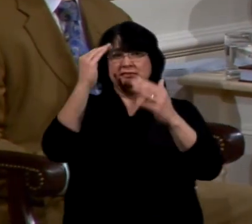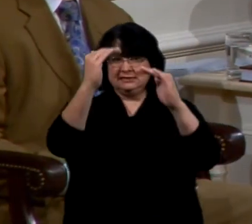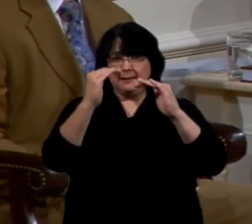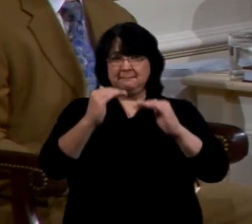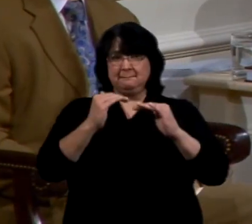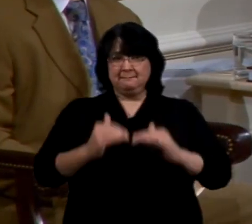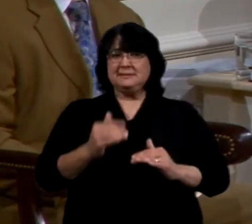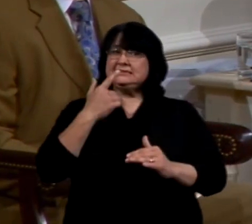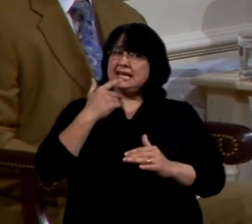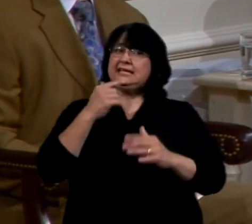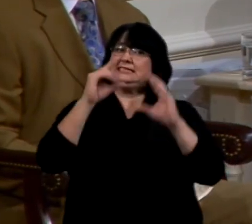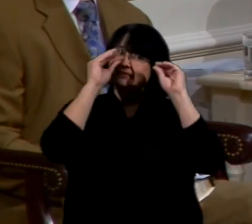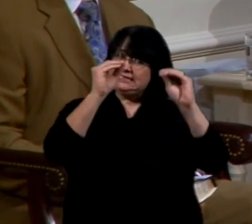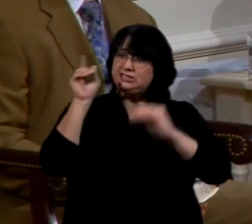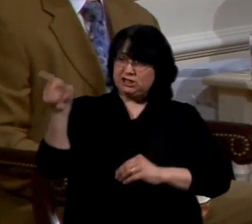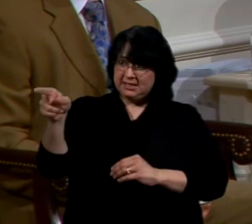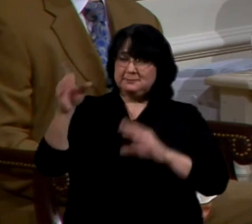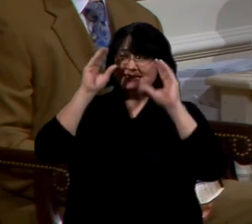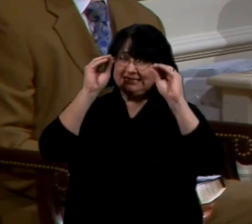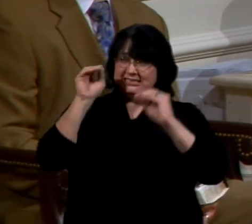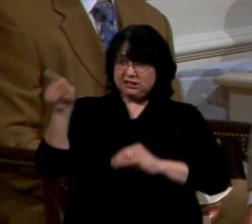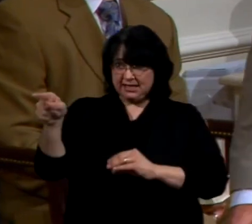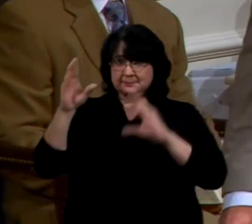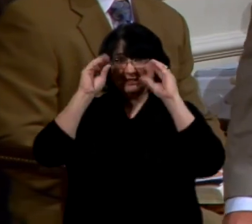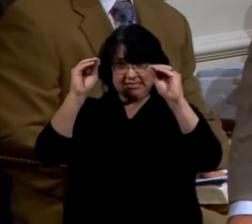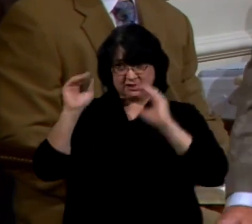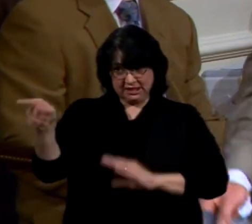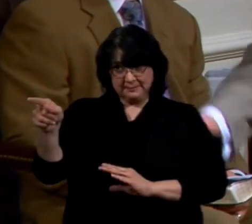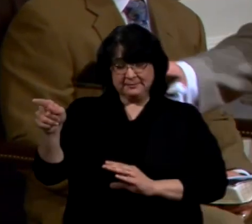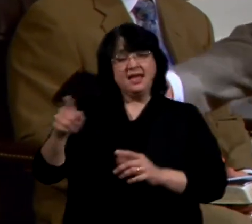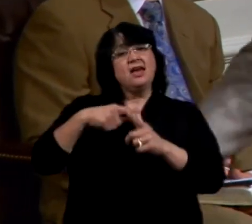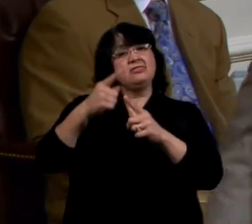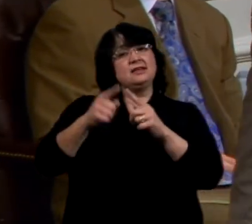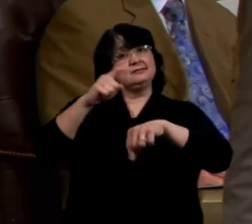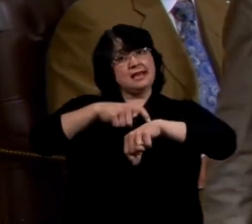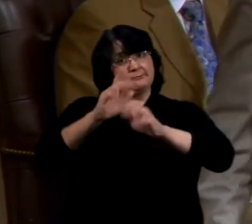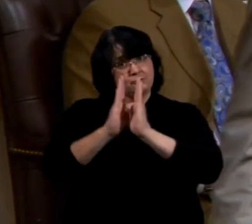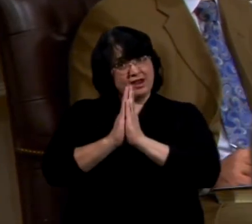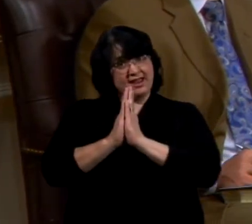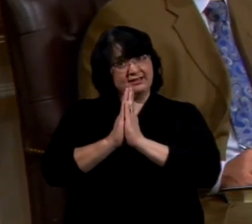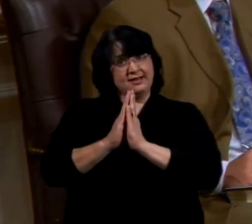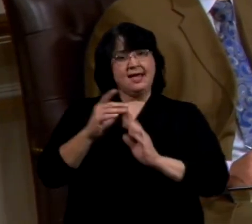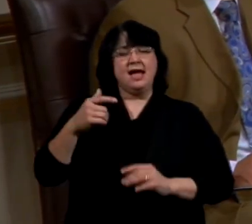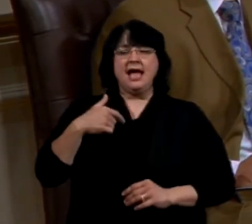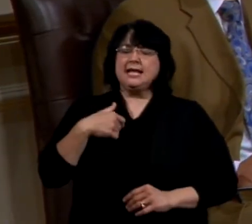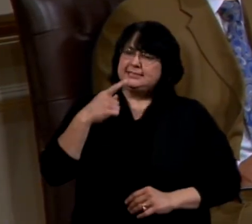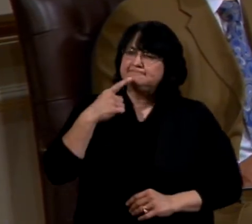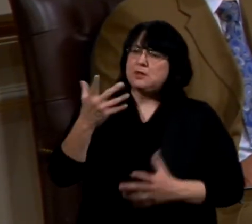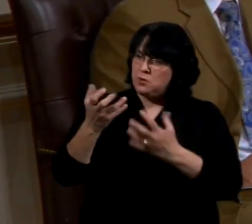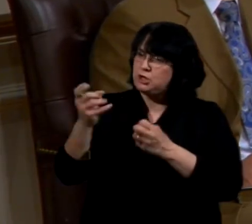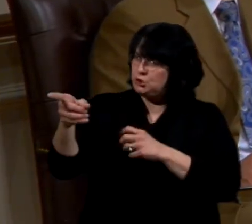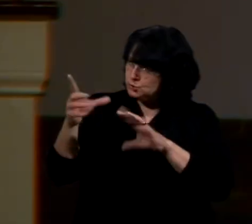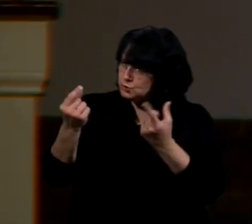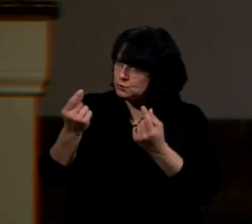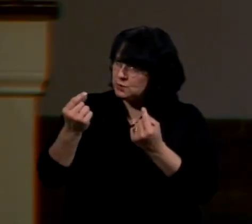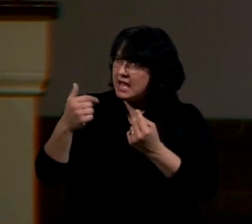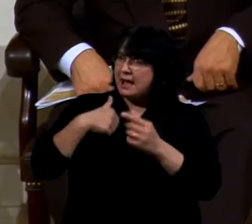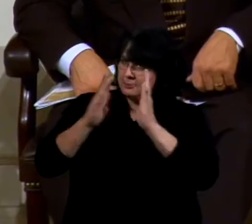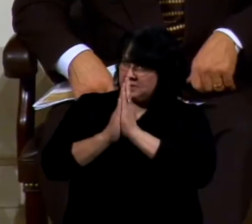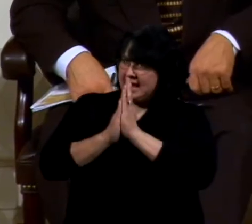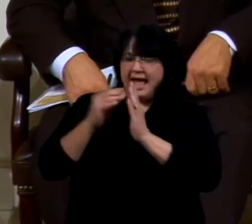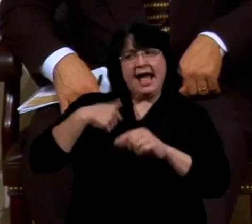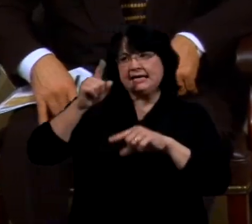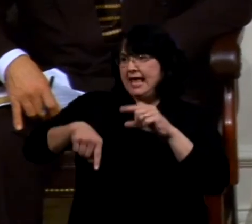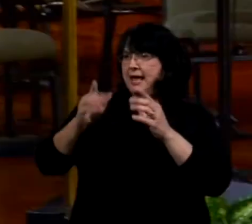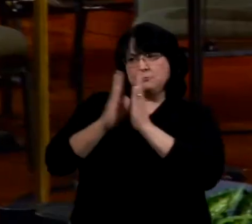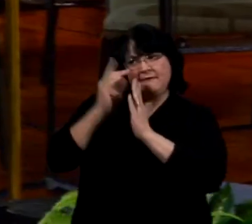him? And then we come to the prayer, and I did it something like this. Okay, now what I want you to do is I'm going to pray. I can't pray for